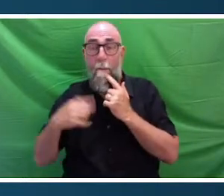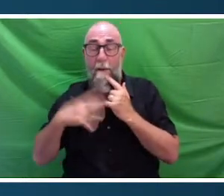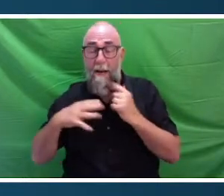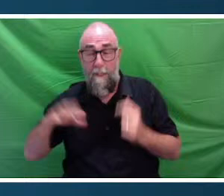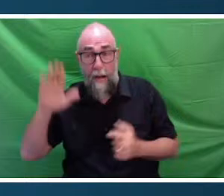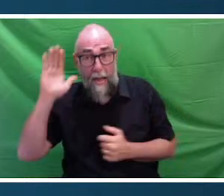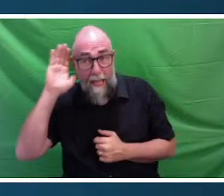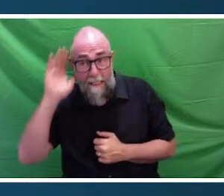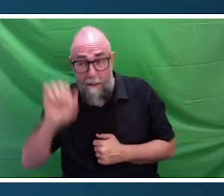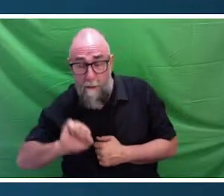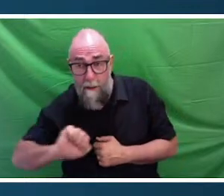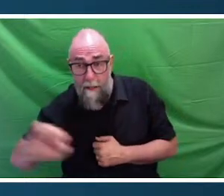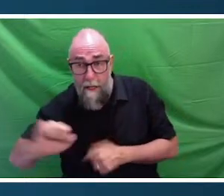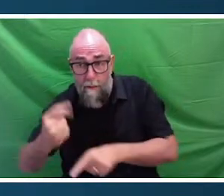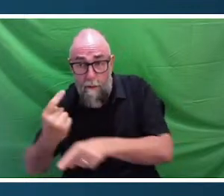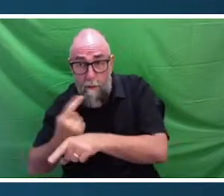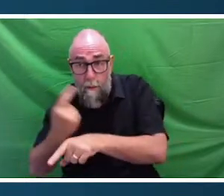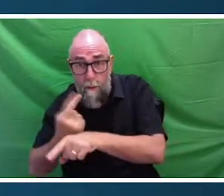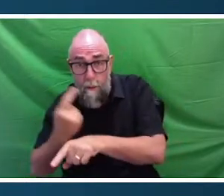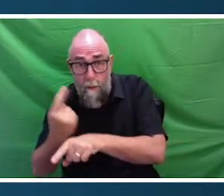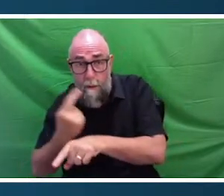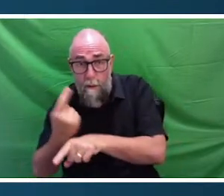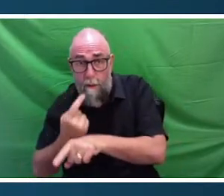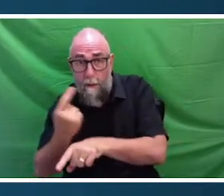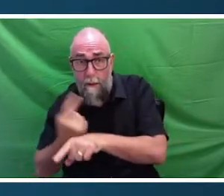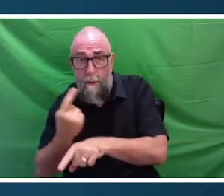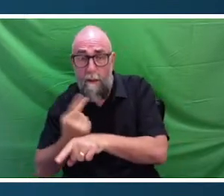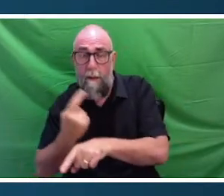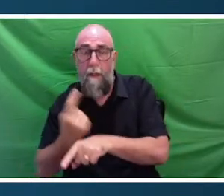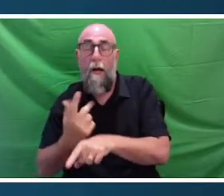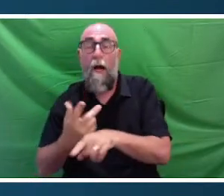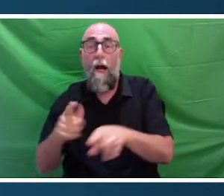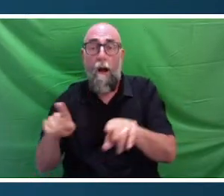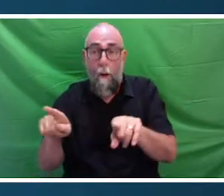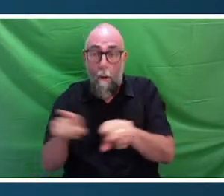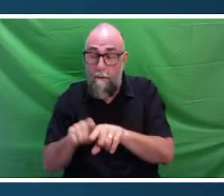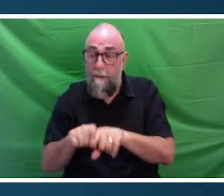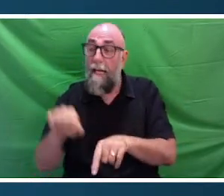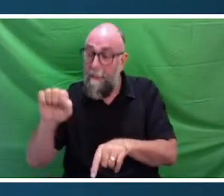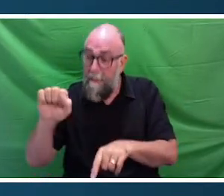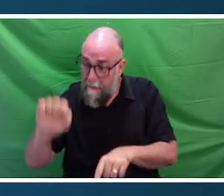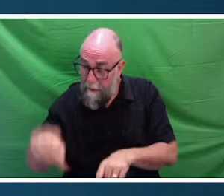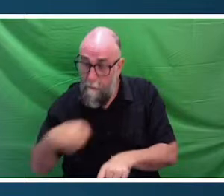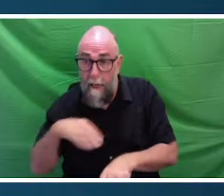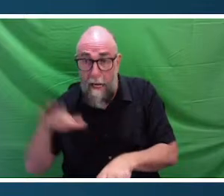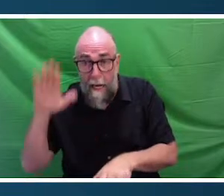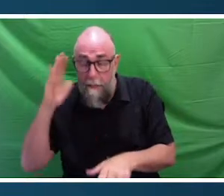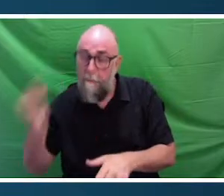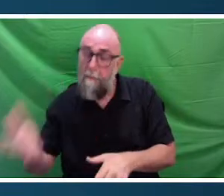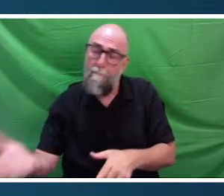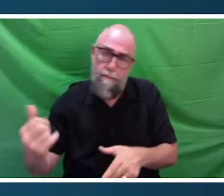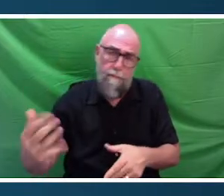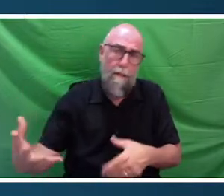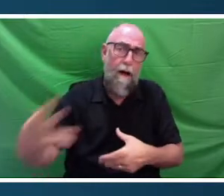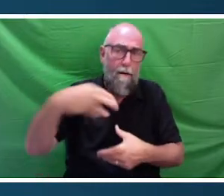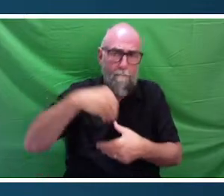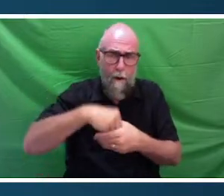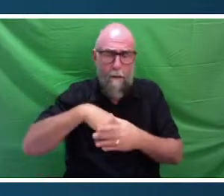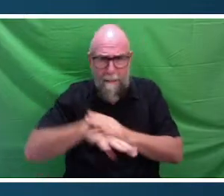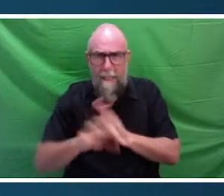and feedback, but also actively integrating them into the planning and implementation phases of humanitarian